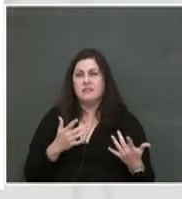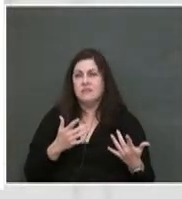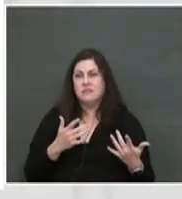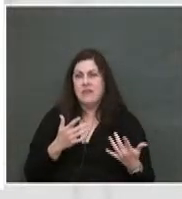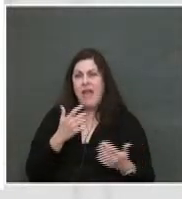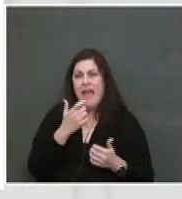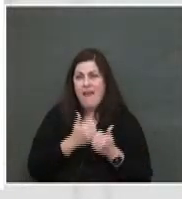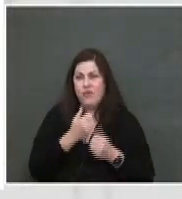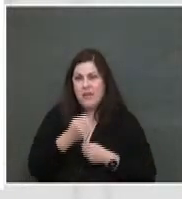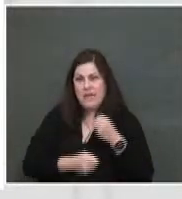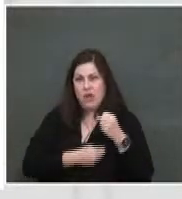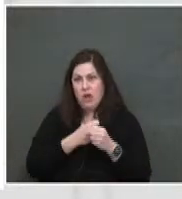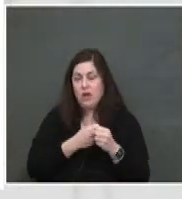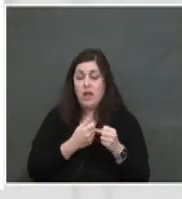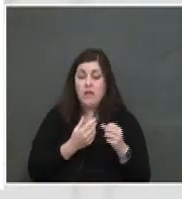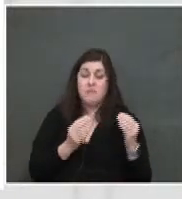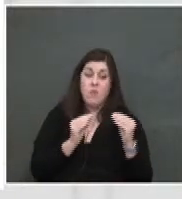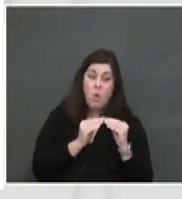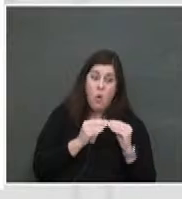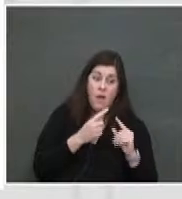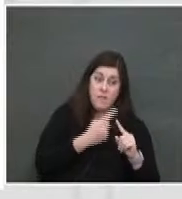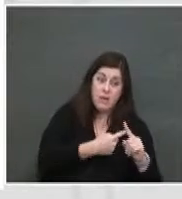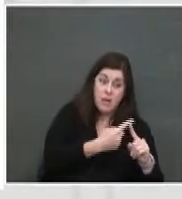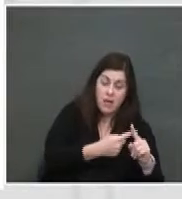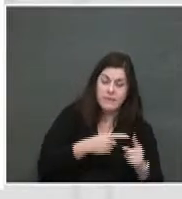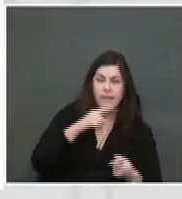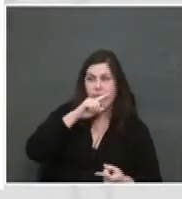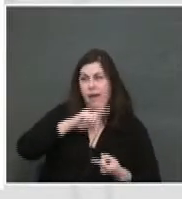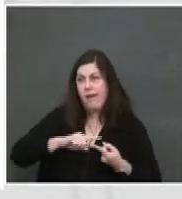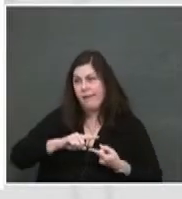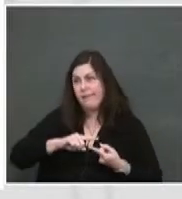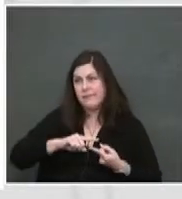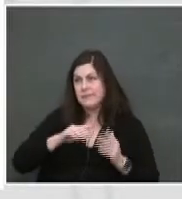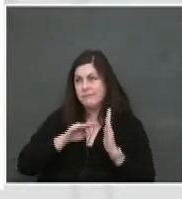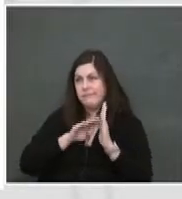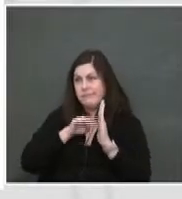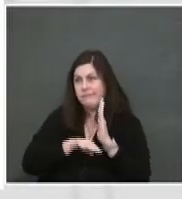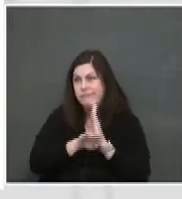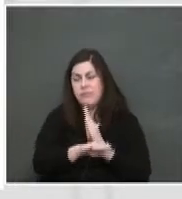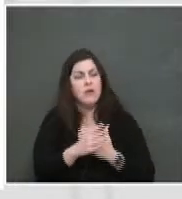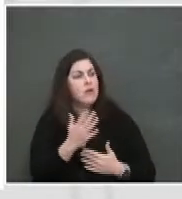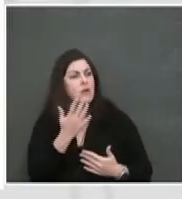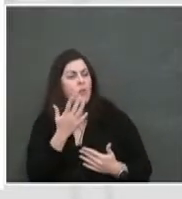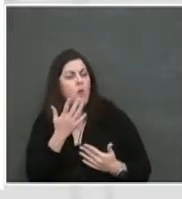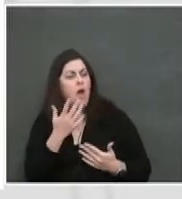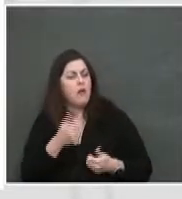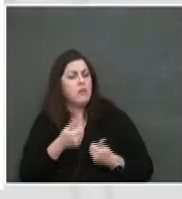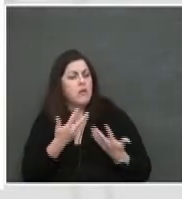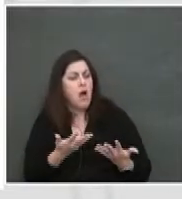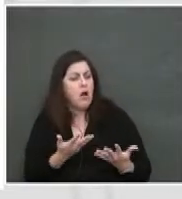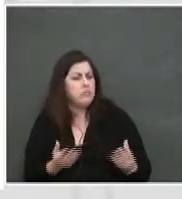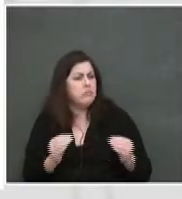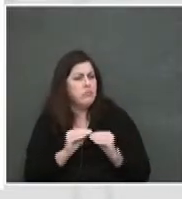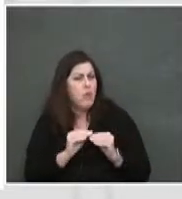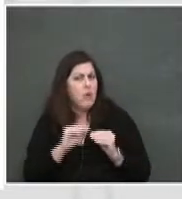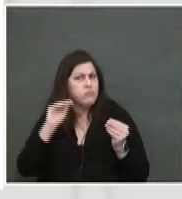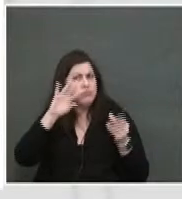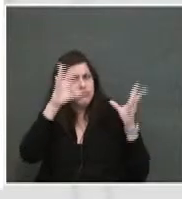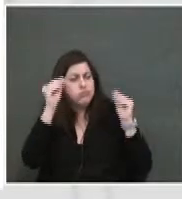every year is different. Hard to forecast. Any factors you think that contribute to that?